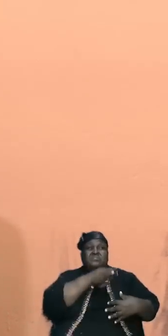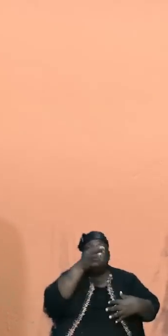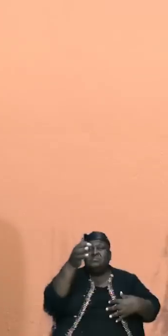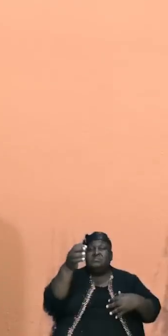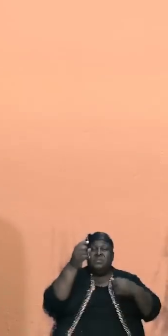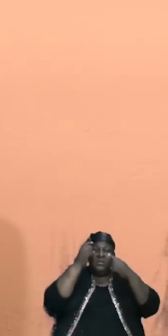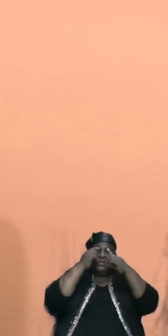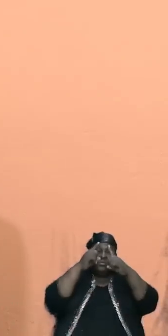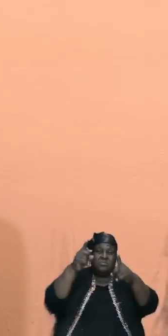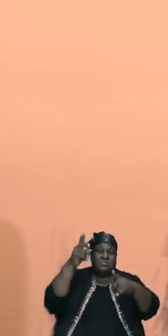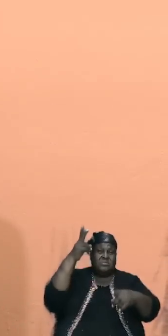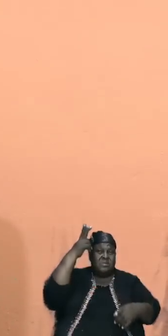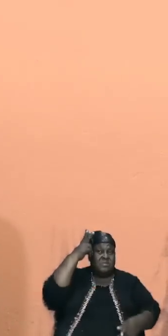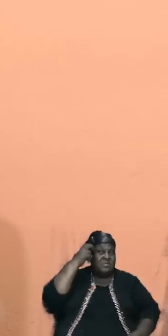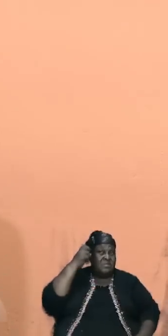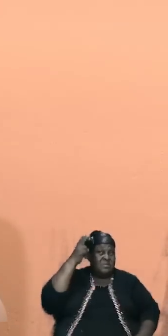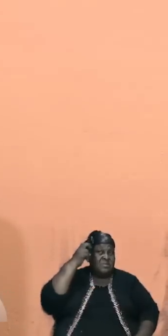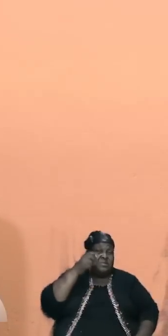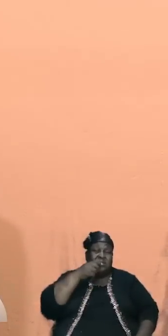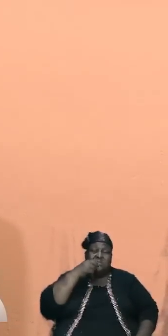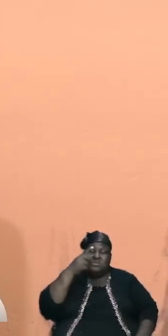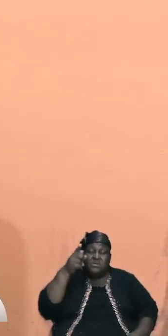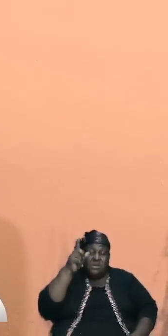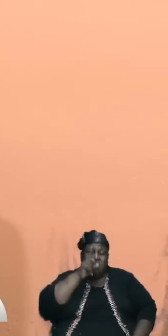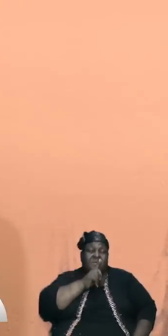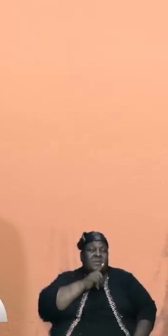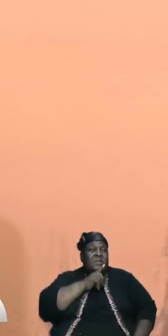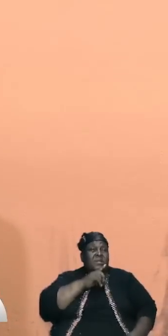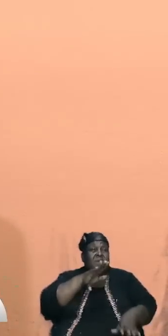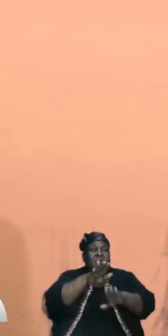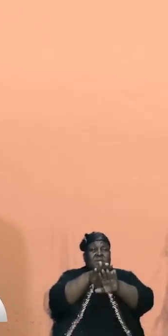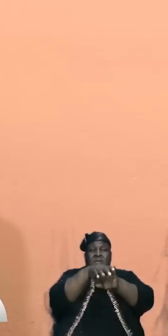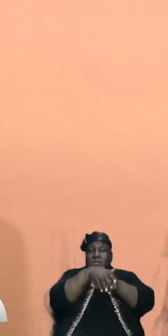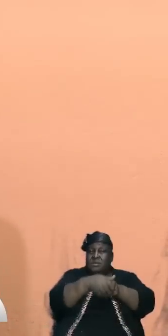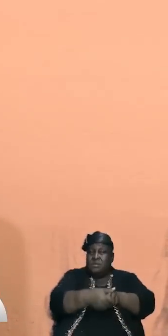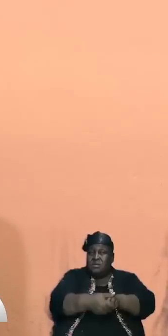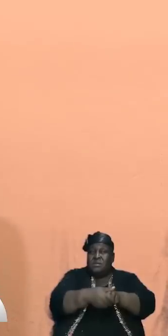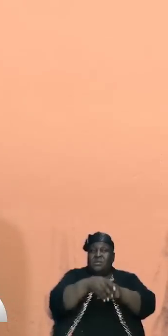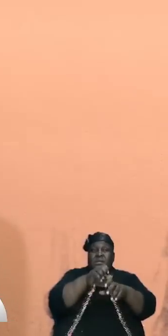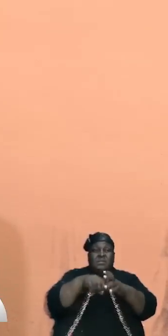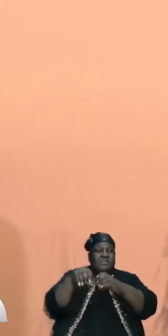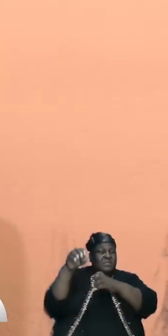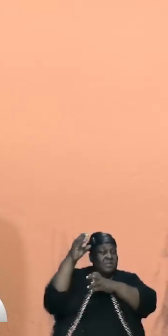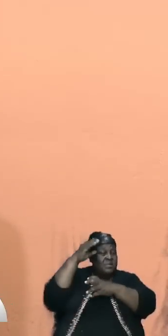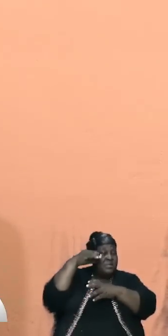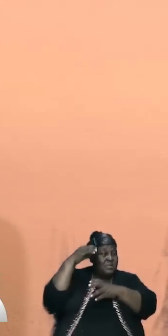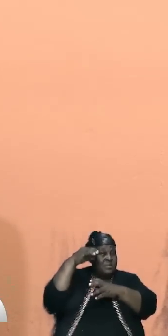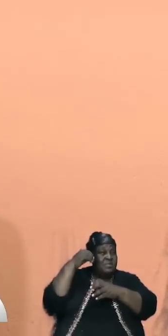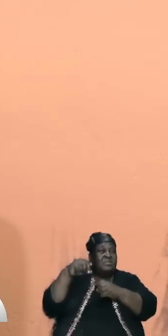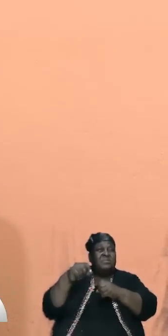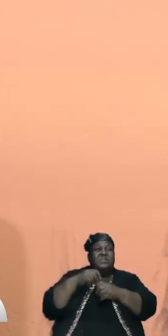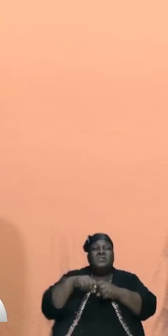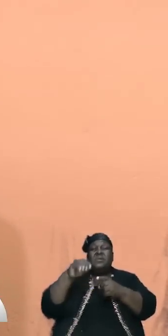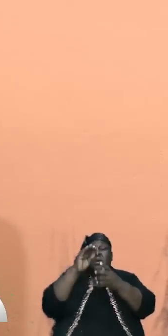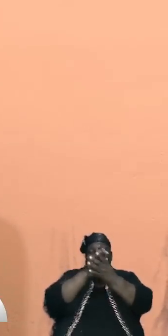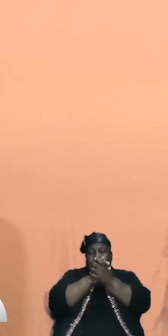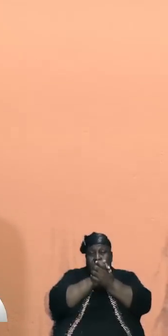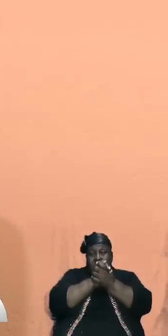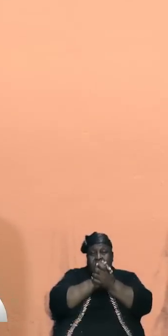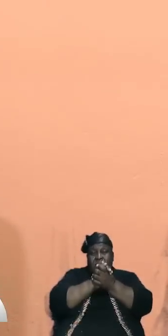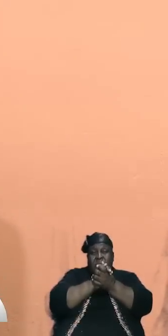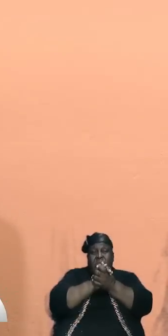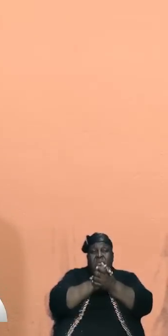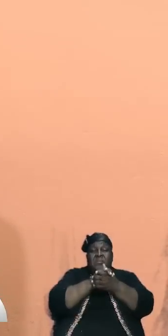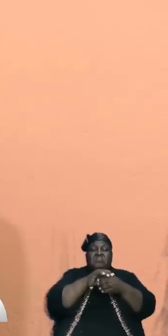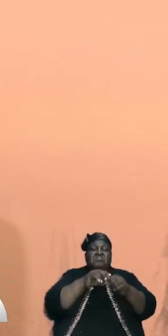devils, speaking lies in hypocrisy, having their conscience seared with a hot iron, forbidden to marry and commanded to abstain from